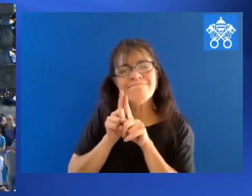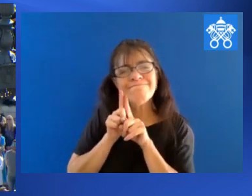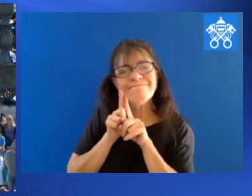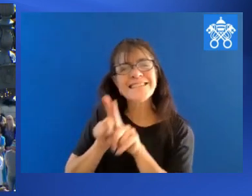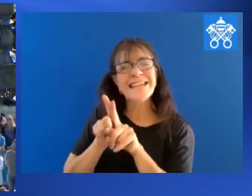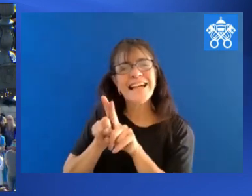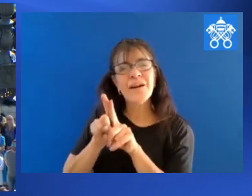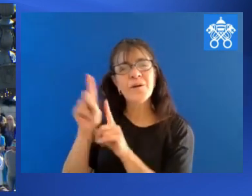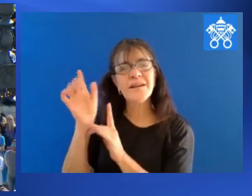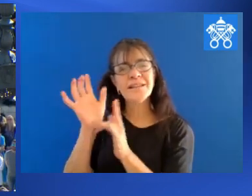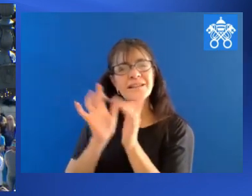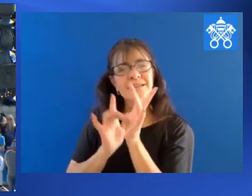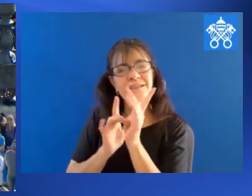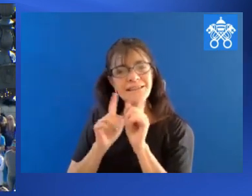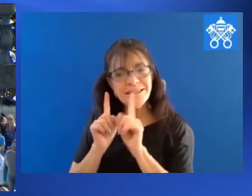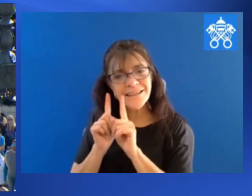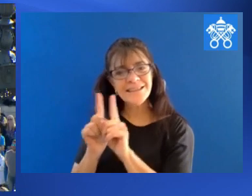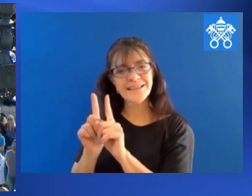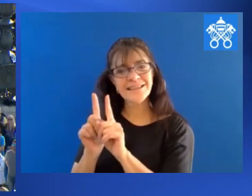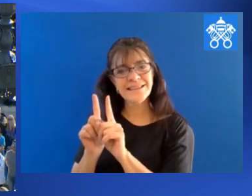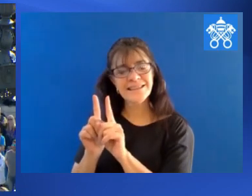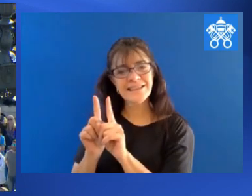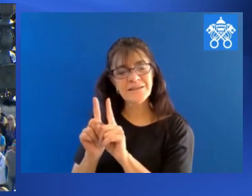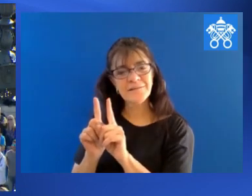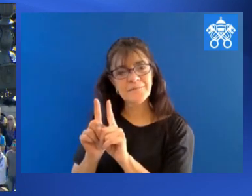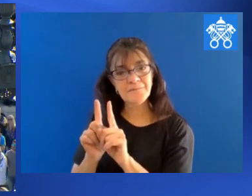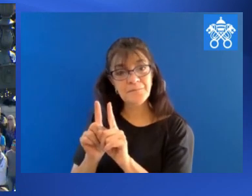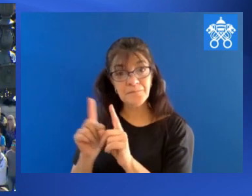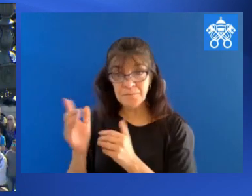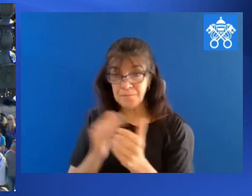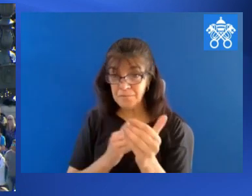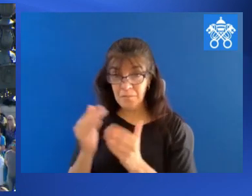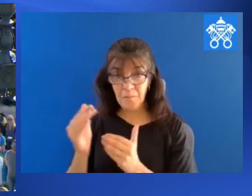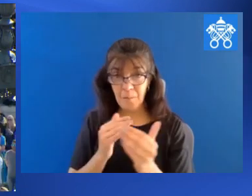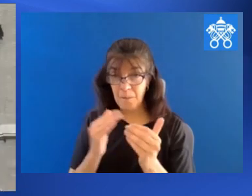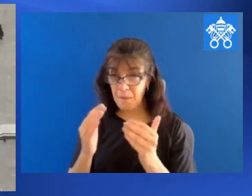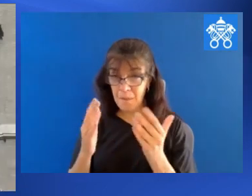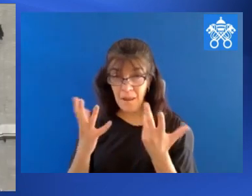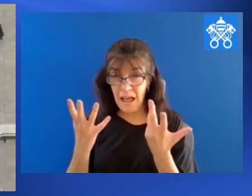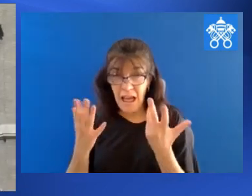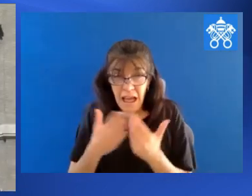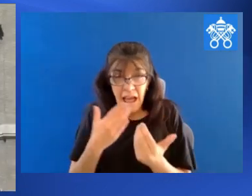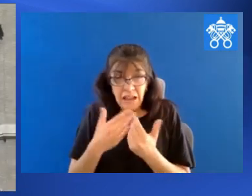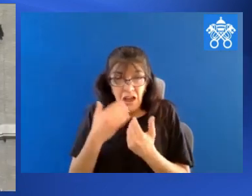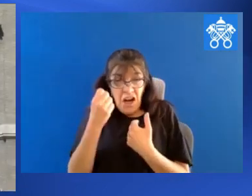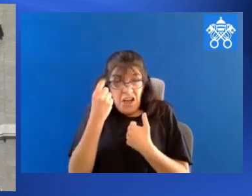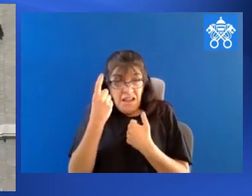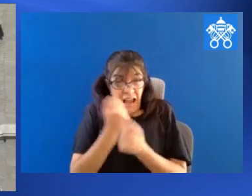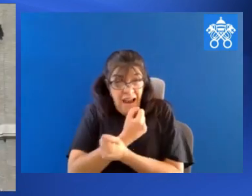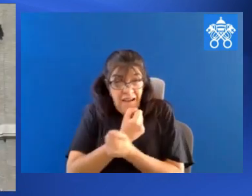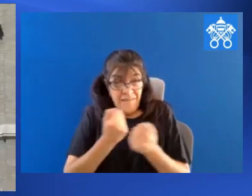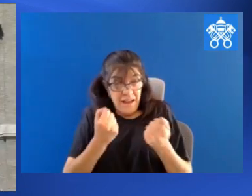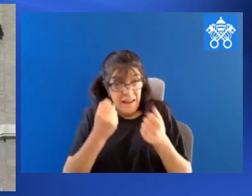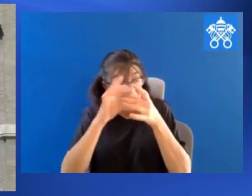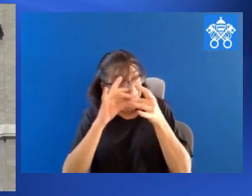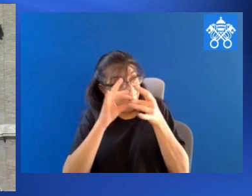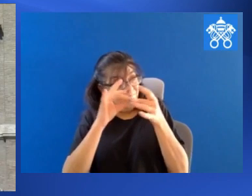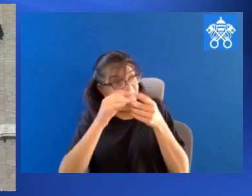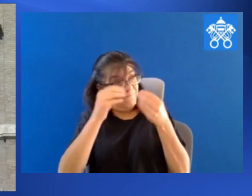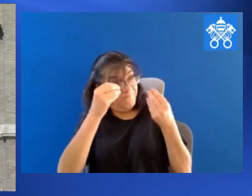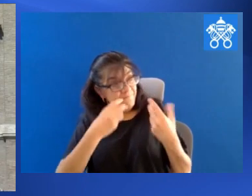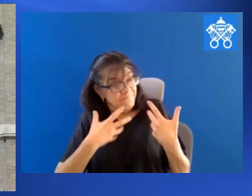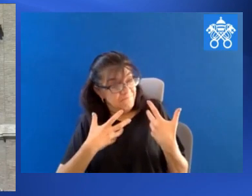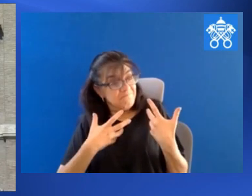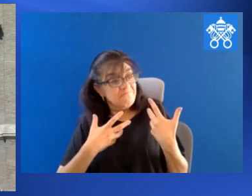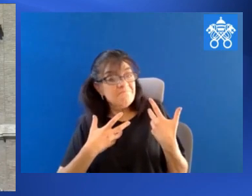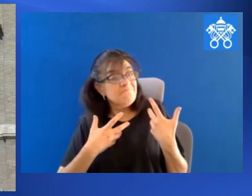with Jesus, to stay with Jesus, even when it is not easy to understand everything he says and does